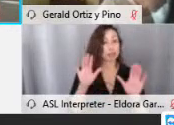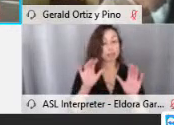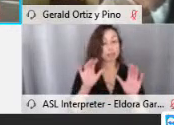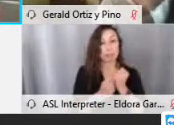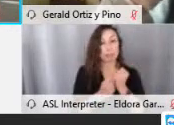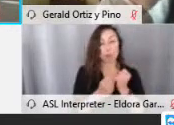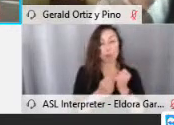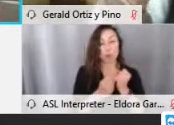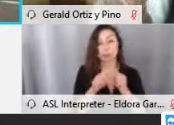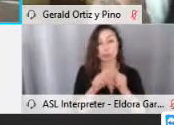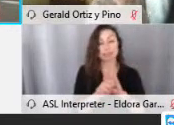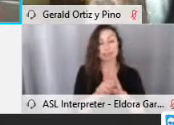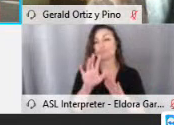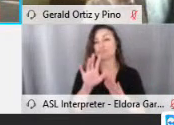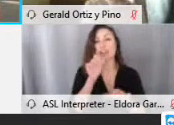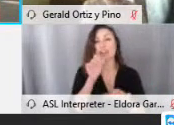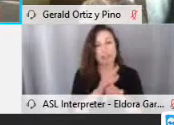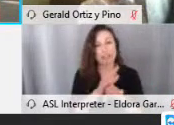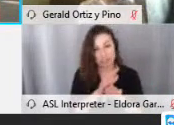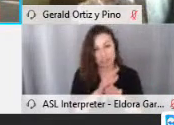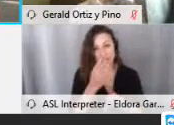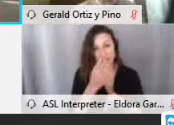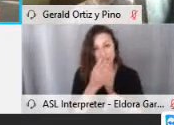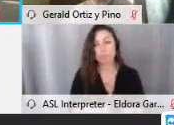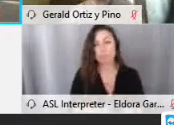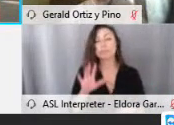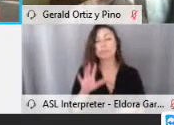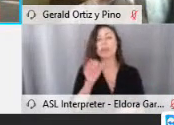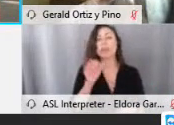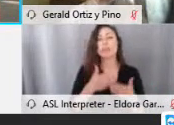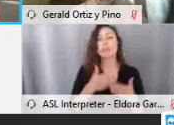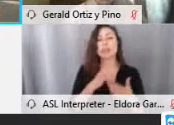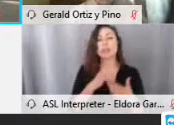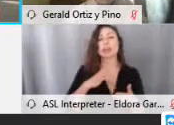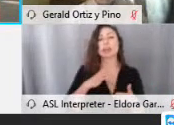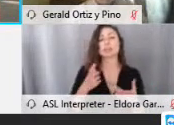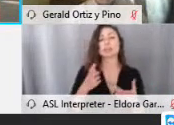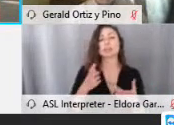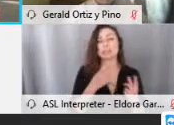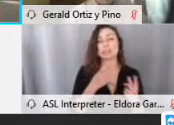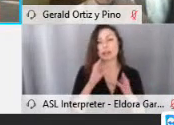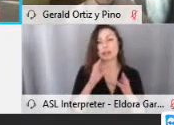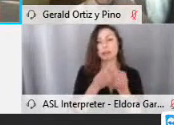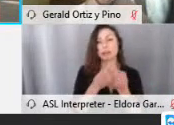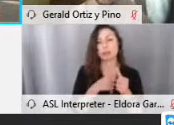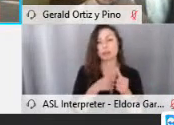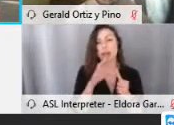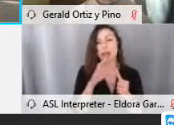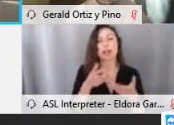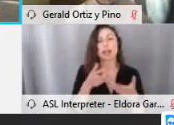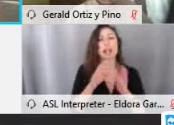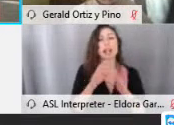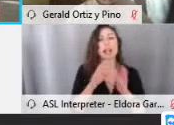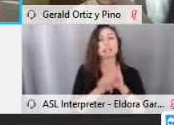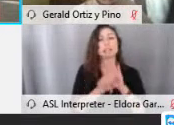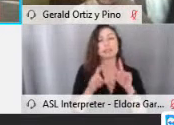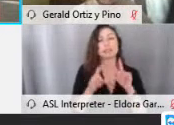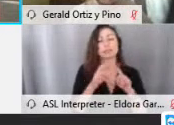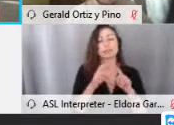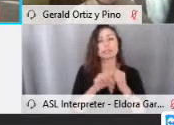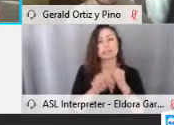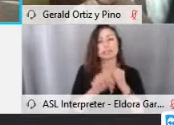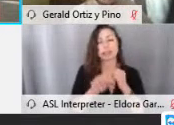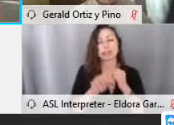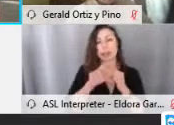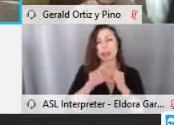to states, it is not enough. The other thing Congress did in the Families First Act was allow states to extend